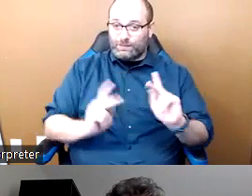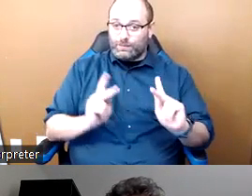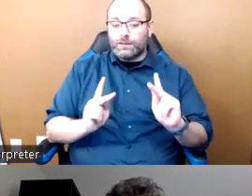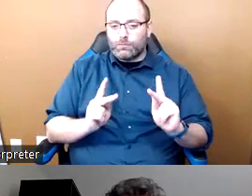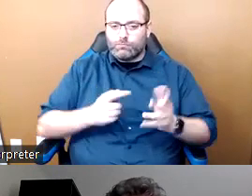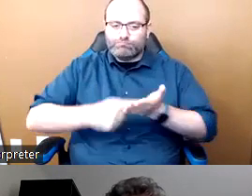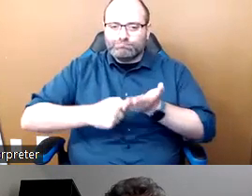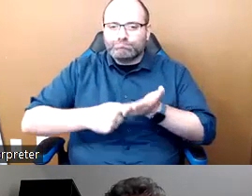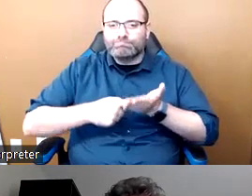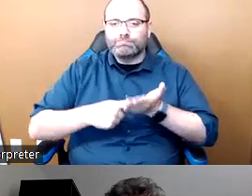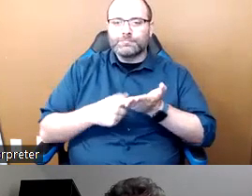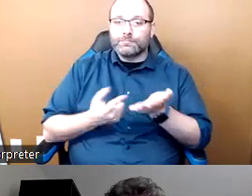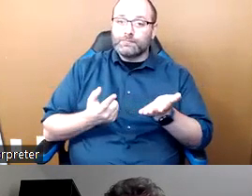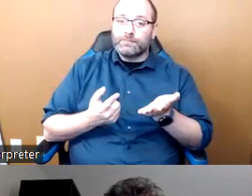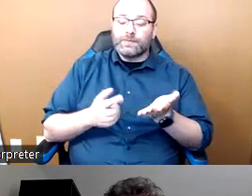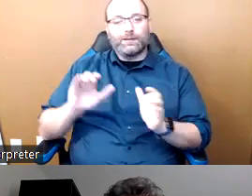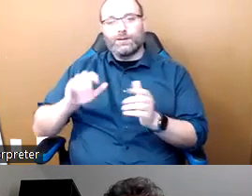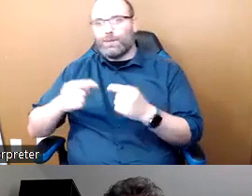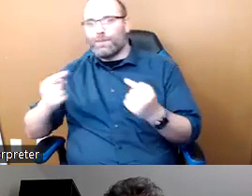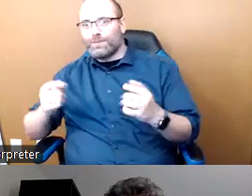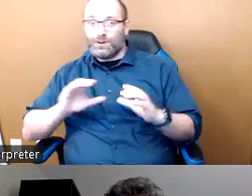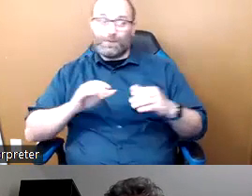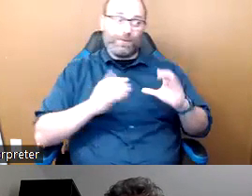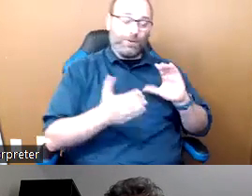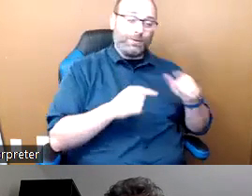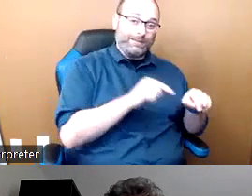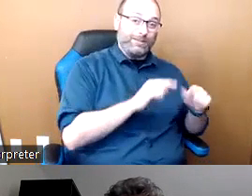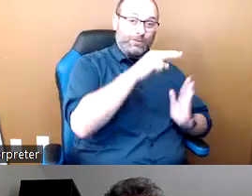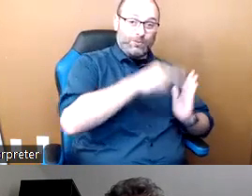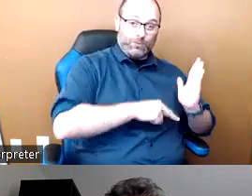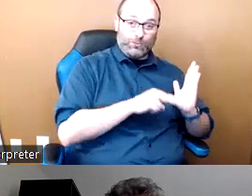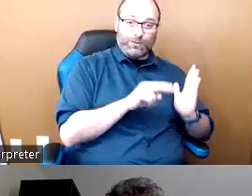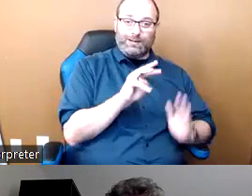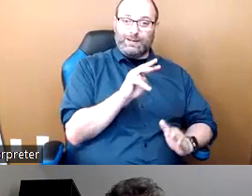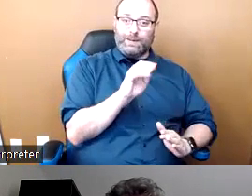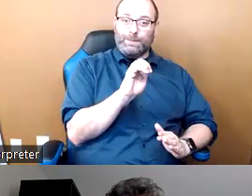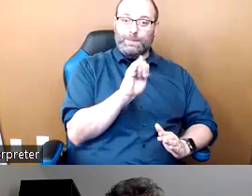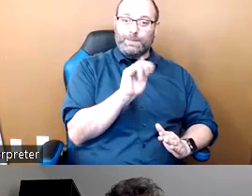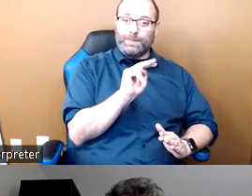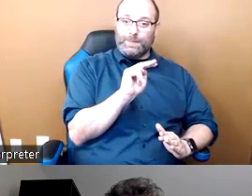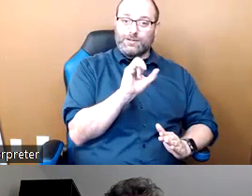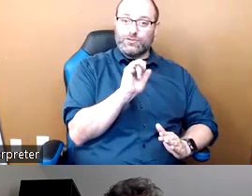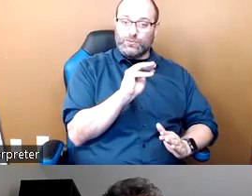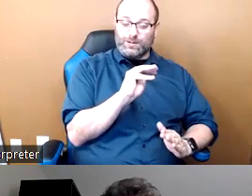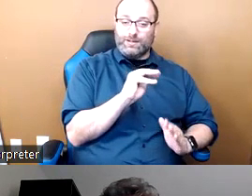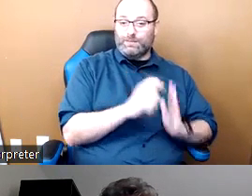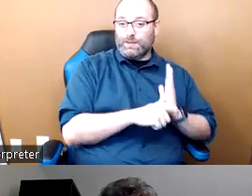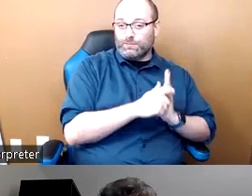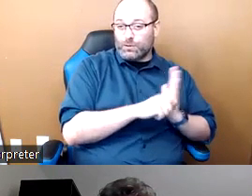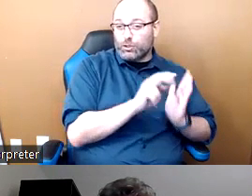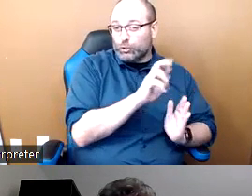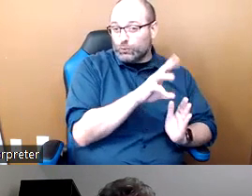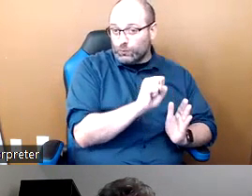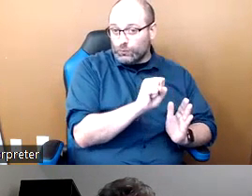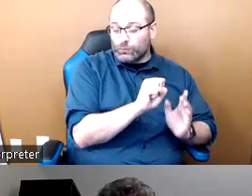things like that, as opposed to reading obviously a mainstream media perspective can sometimes be really